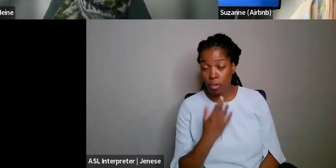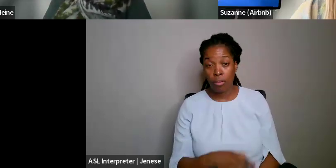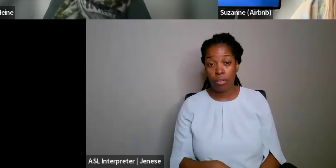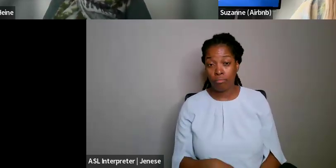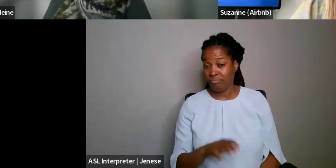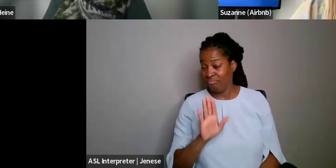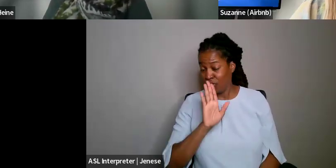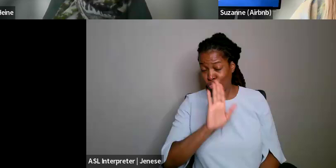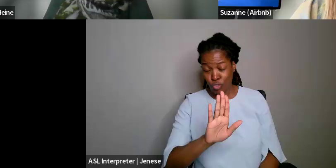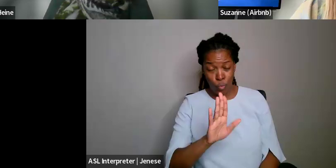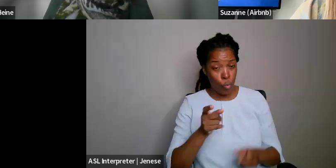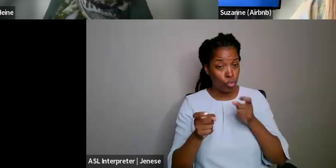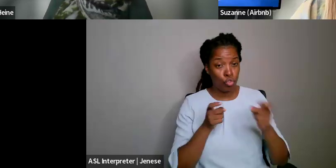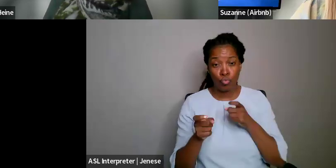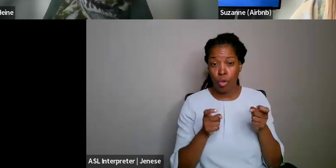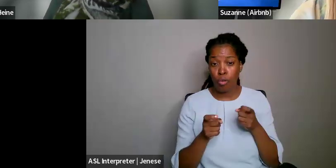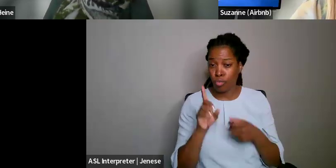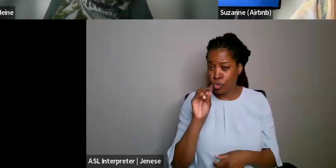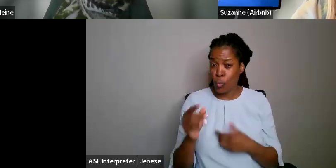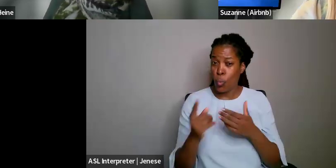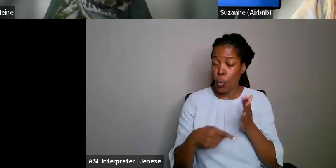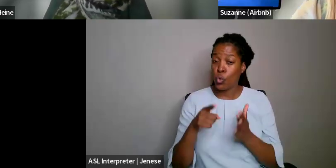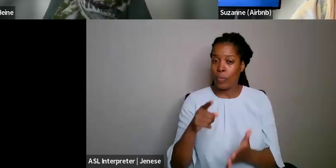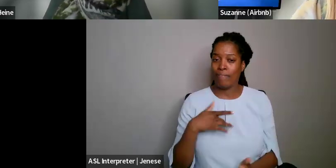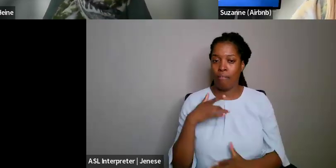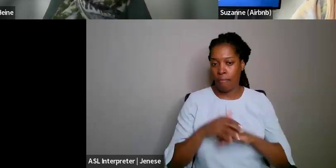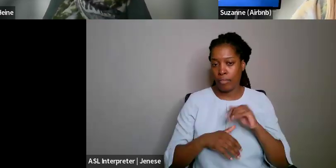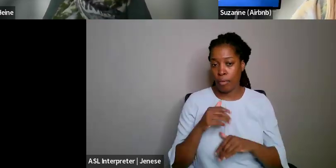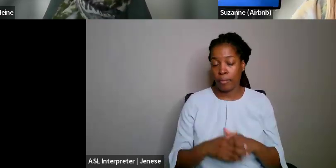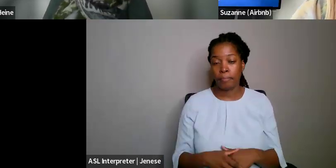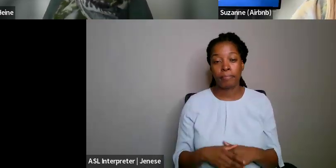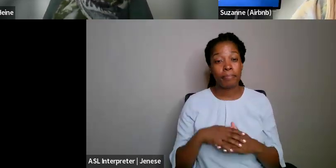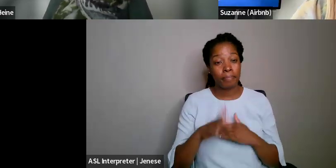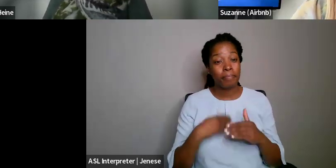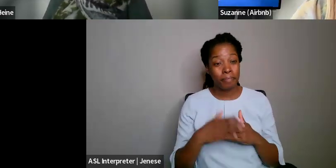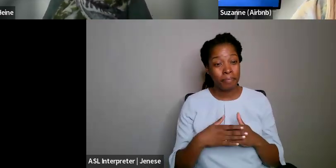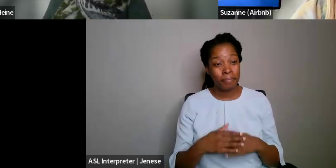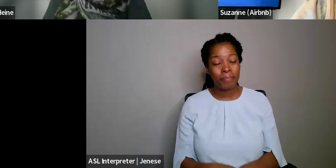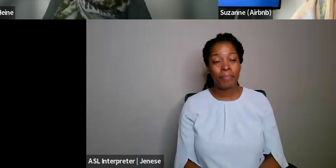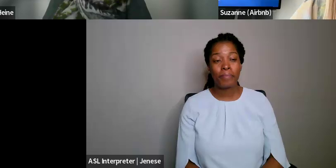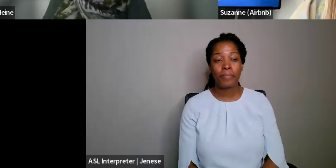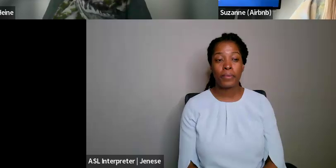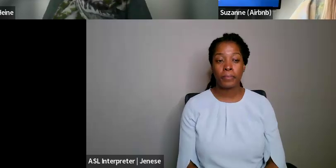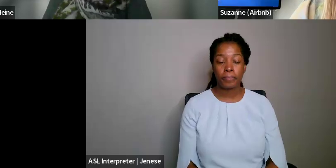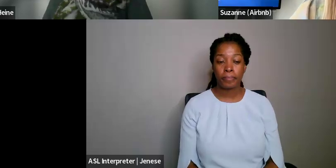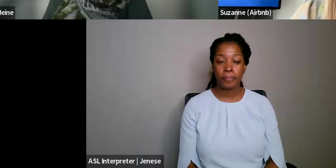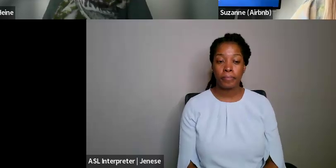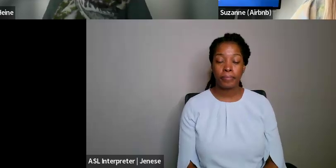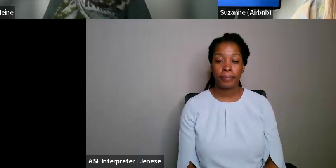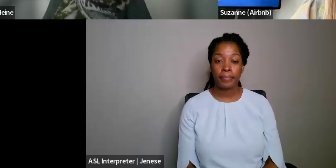are complete control. Okay. Next slide, please, Suzanne. I'm going to just